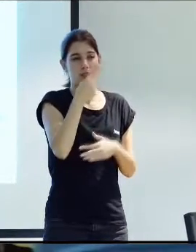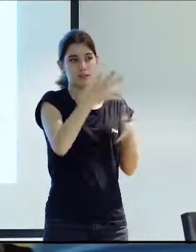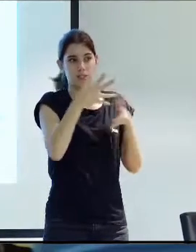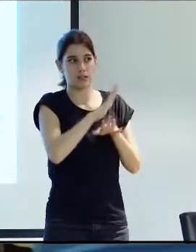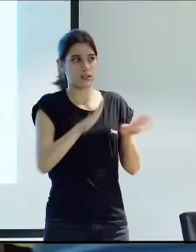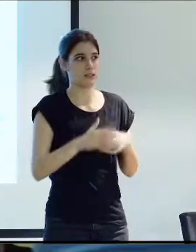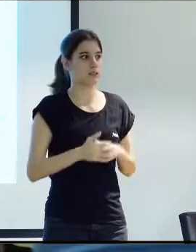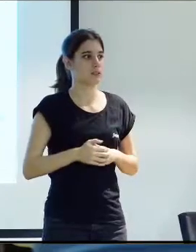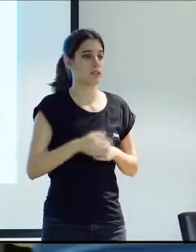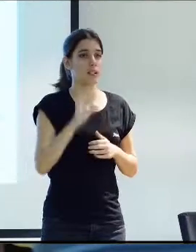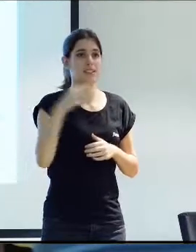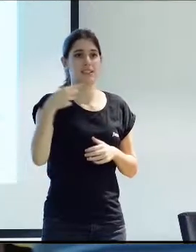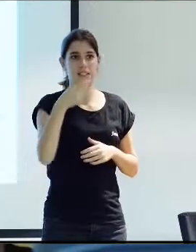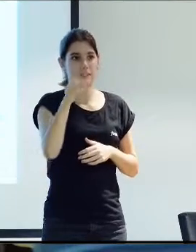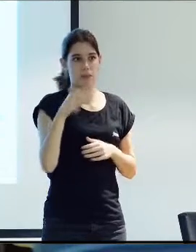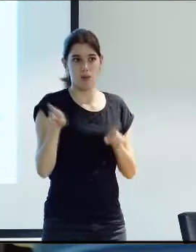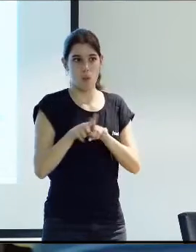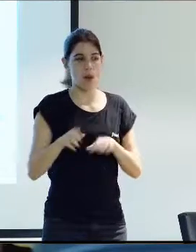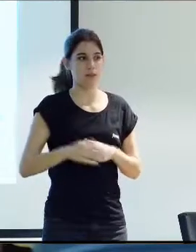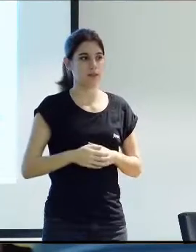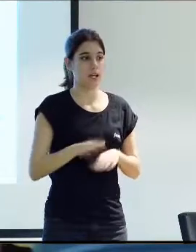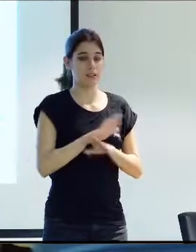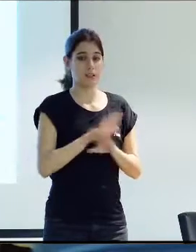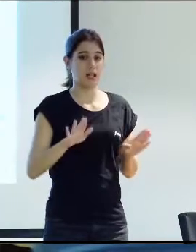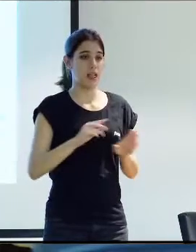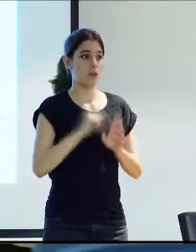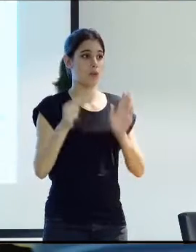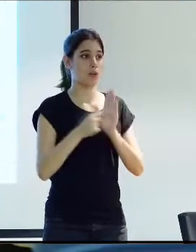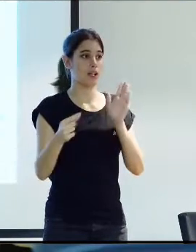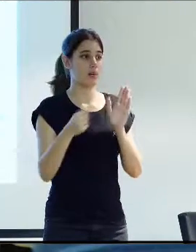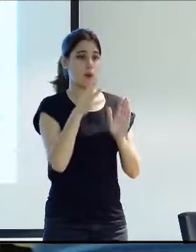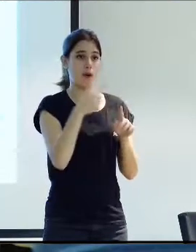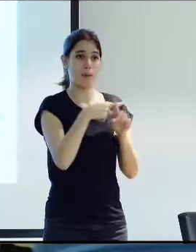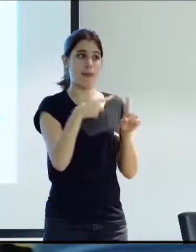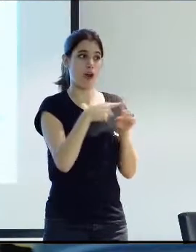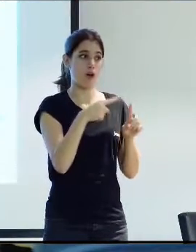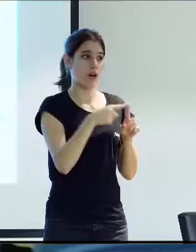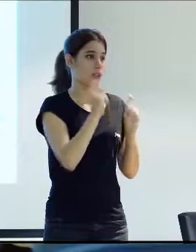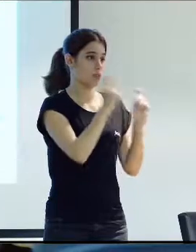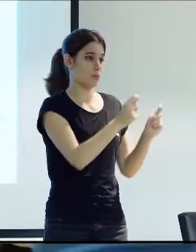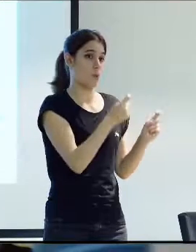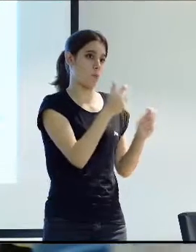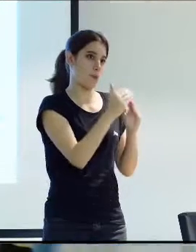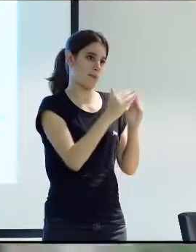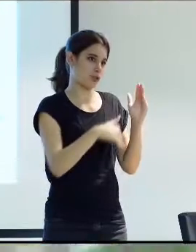his lecture will be most interesting for all of us. And so, Ismael, you have a half an hour.